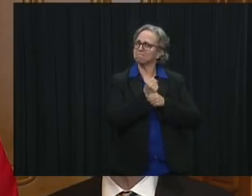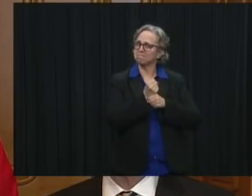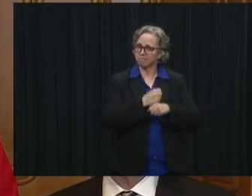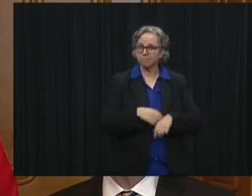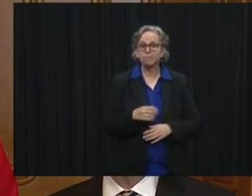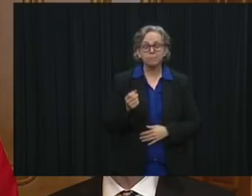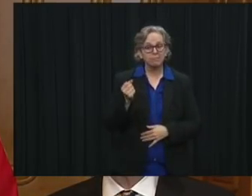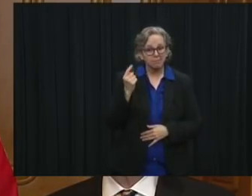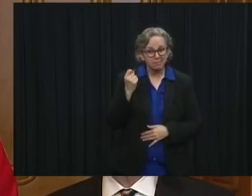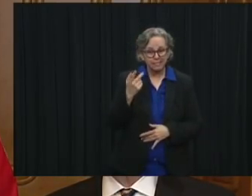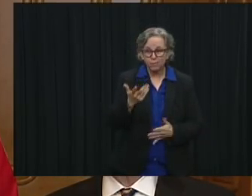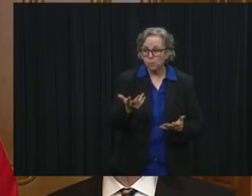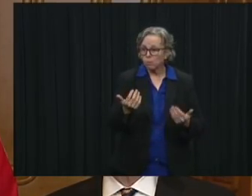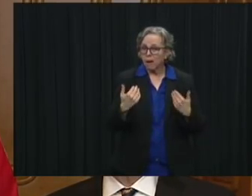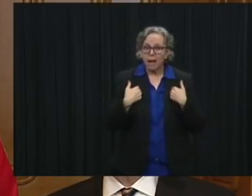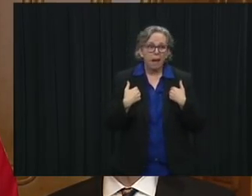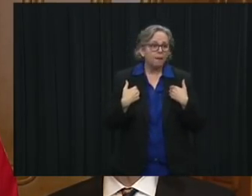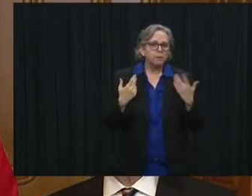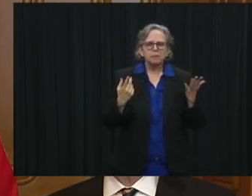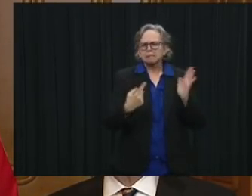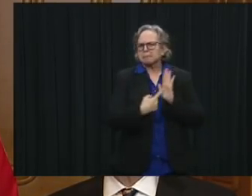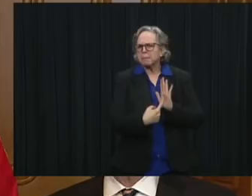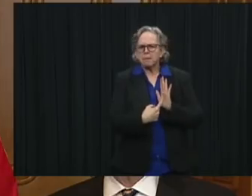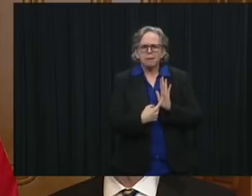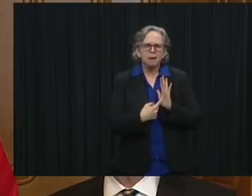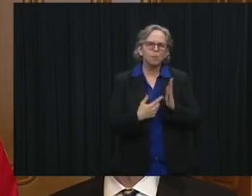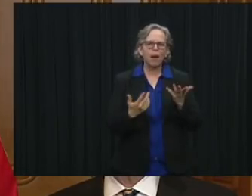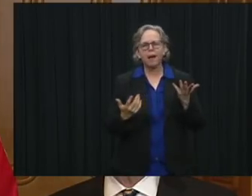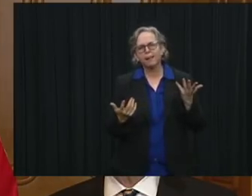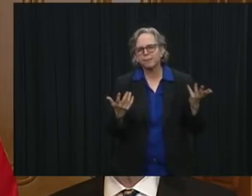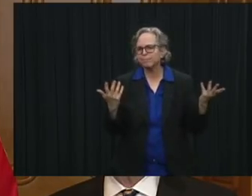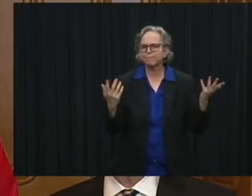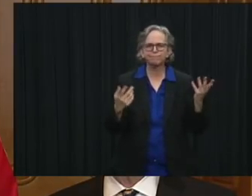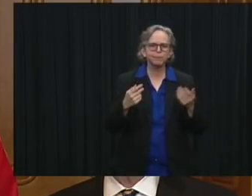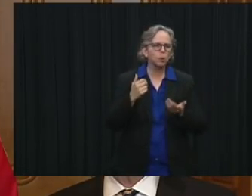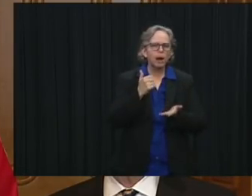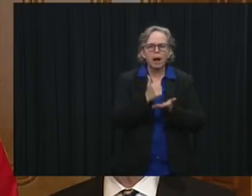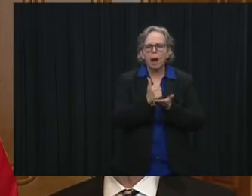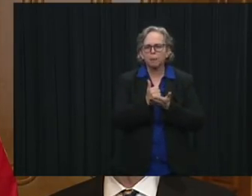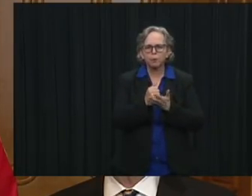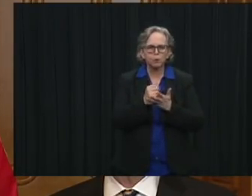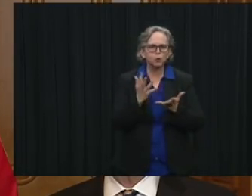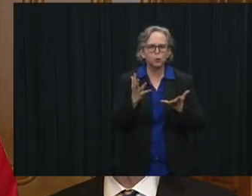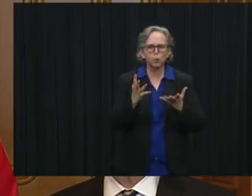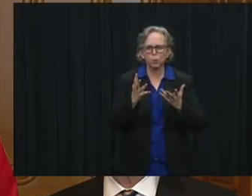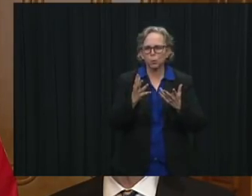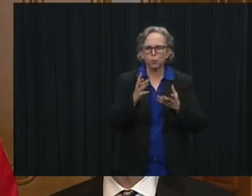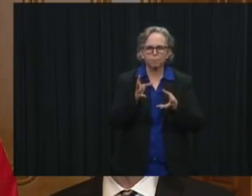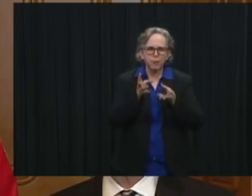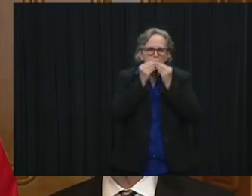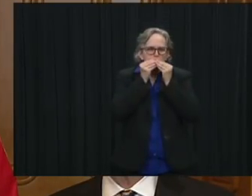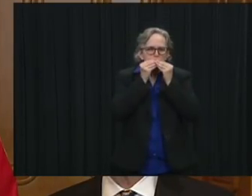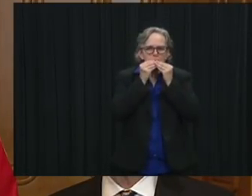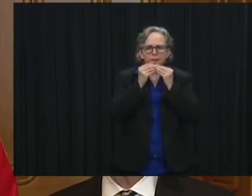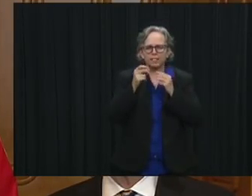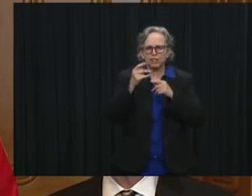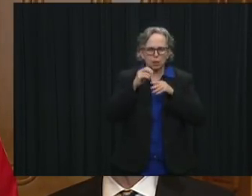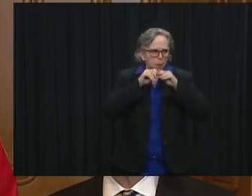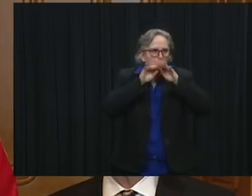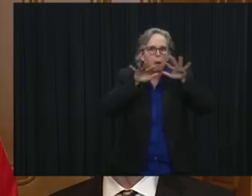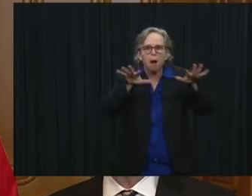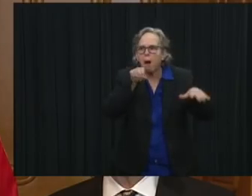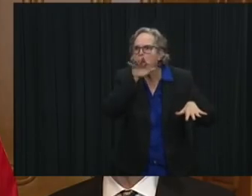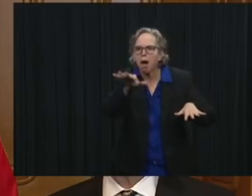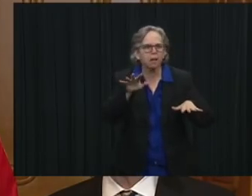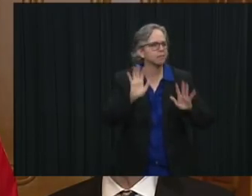you have, they can help you keep your germs to yourself and help you to keep your own PPE, that if